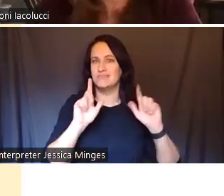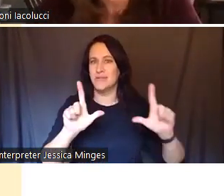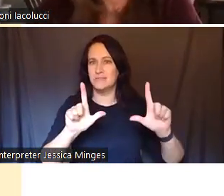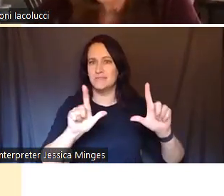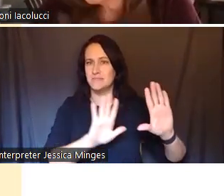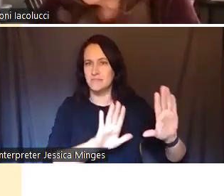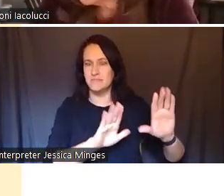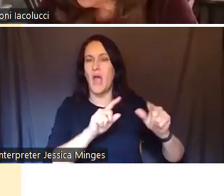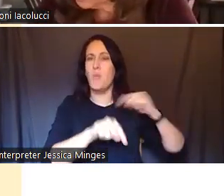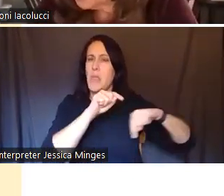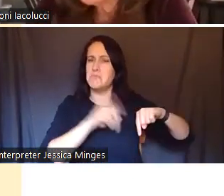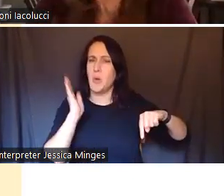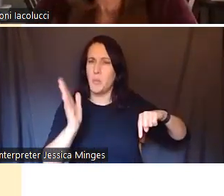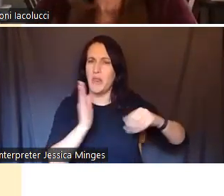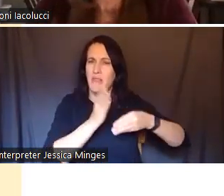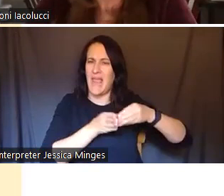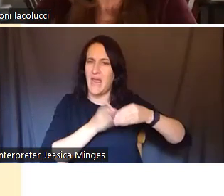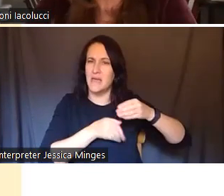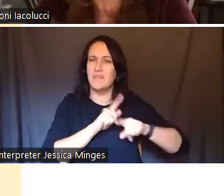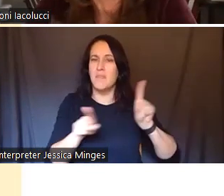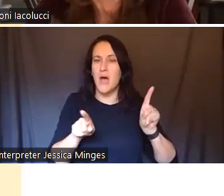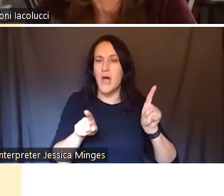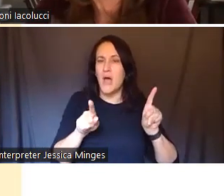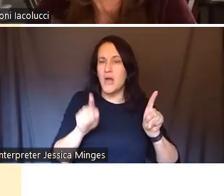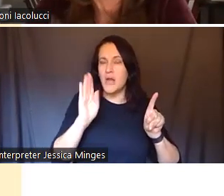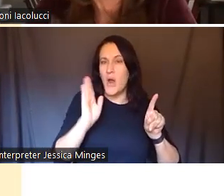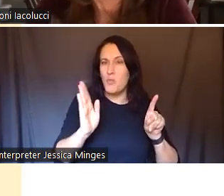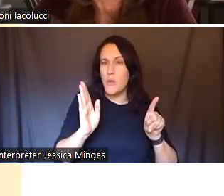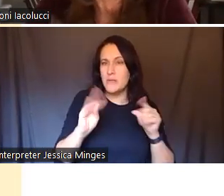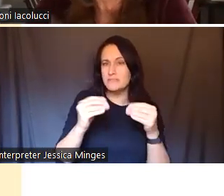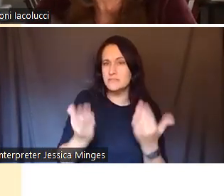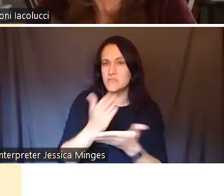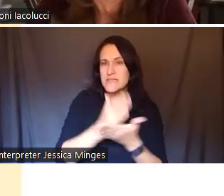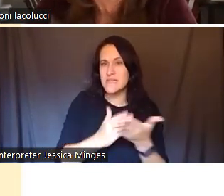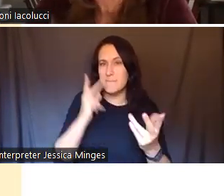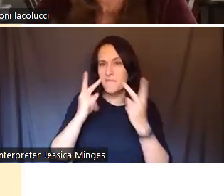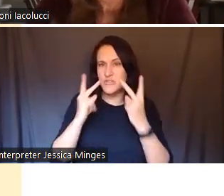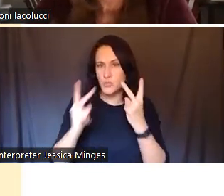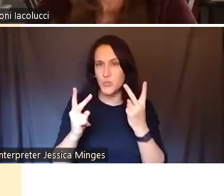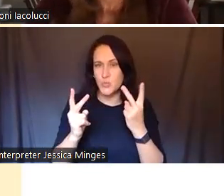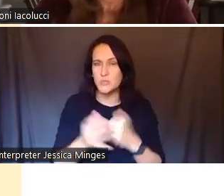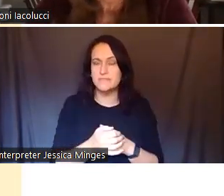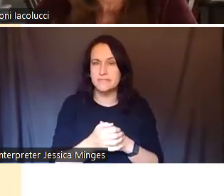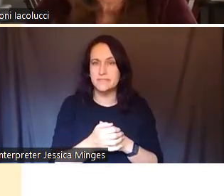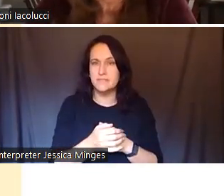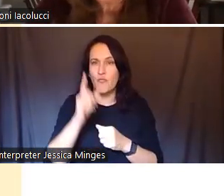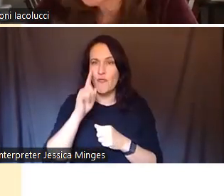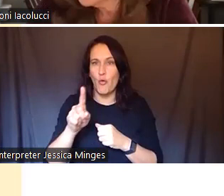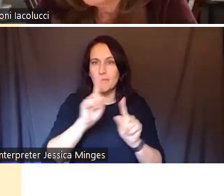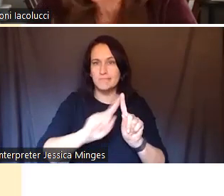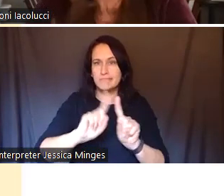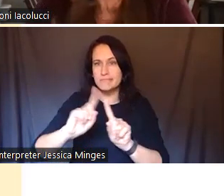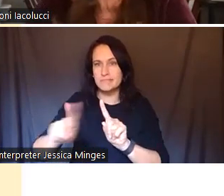I will go back to it at the very end, but I'm going to give you some visuals on the